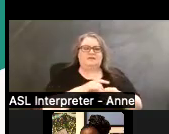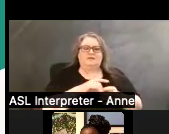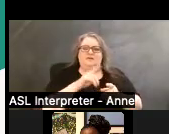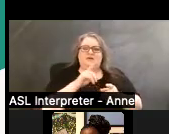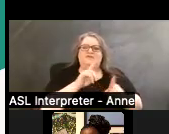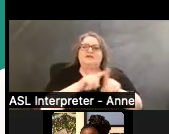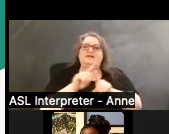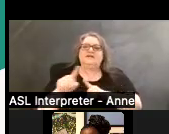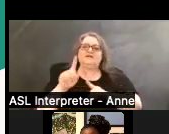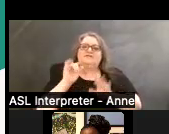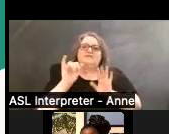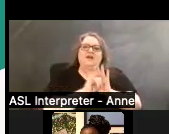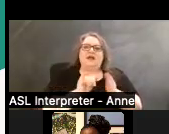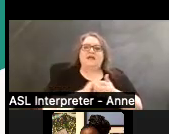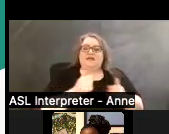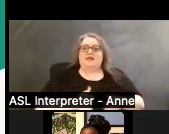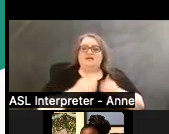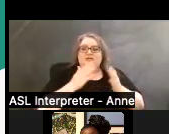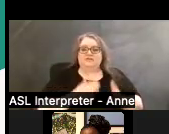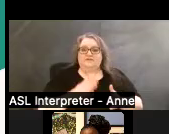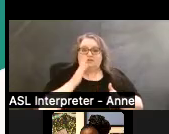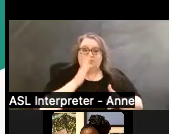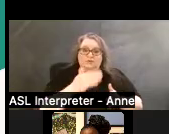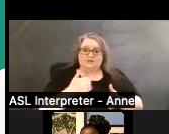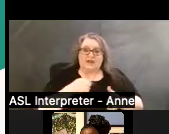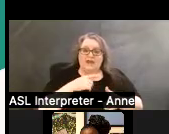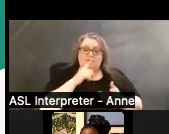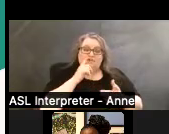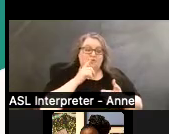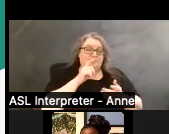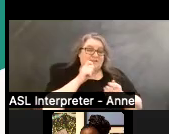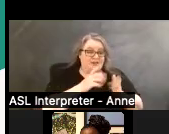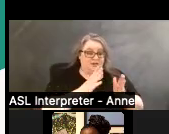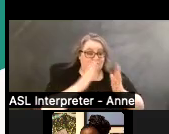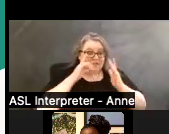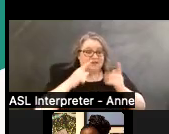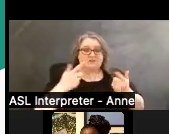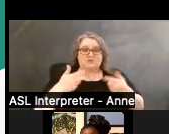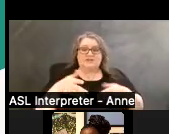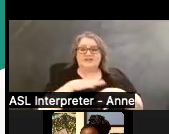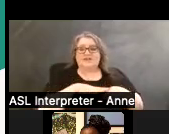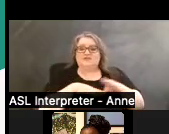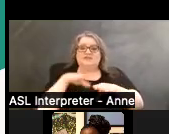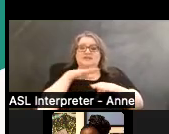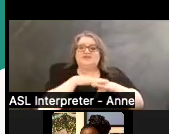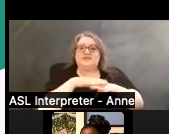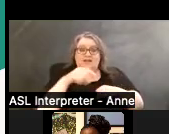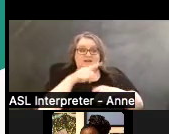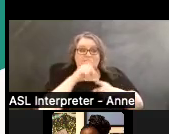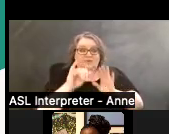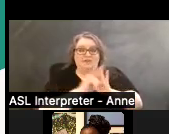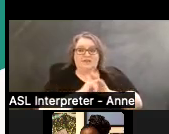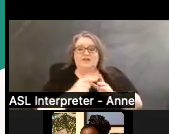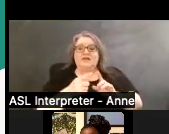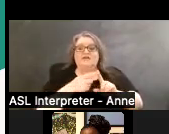identities that survivors will often hold, paying particular attention to the intersectionality of those identities from